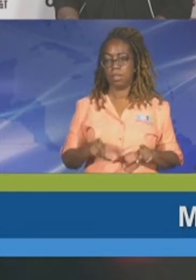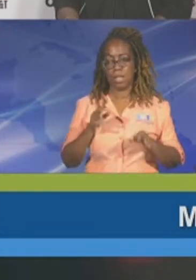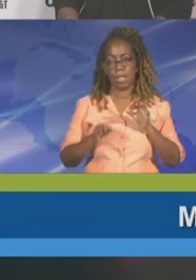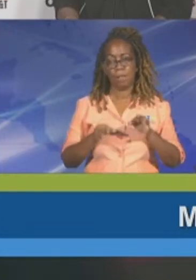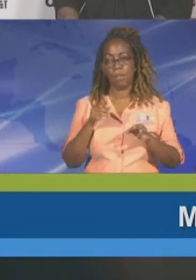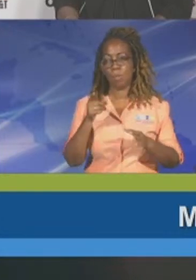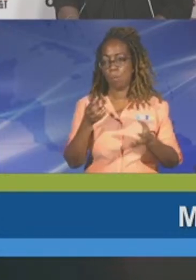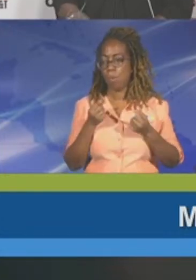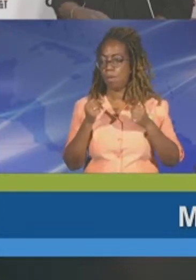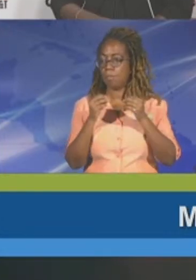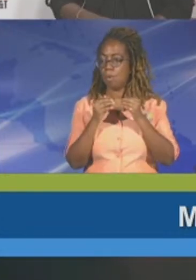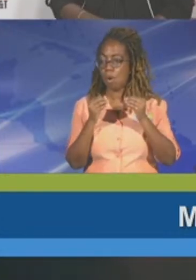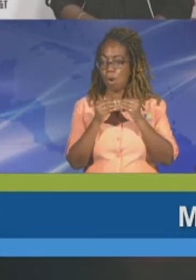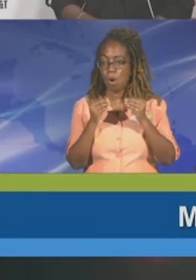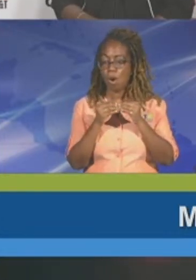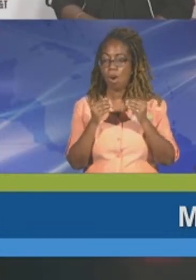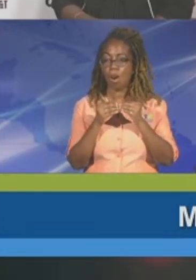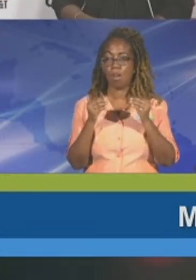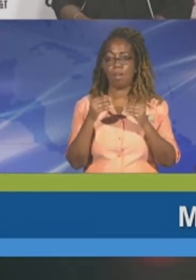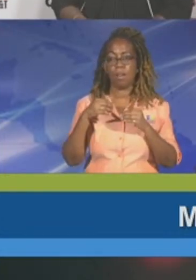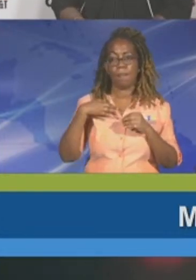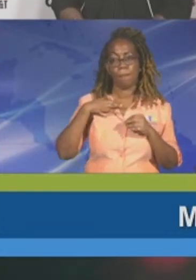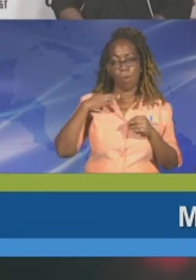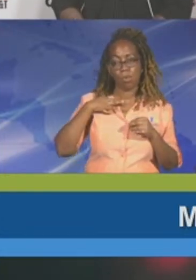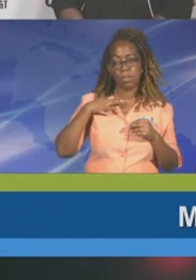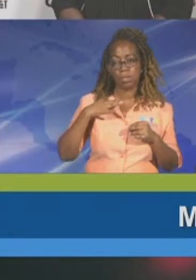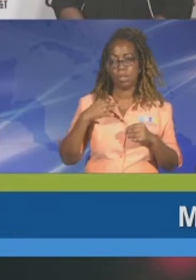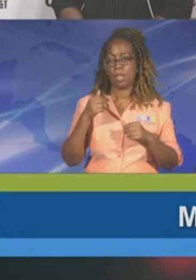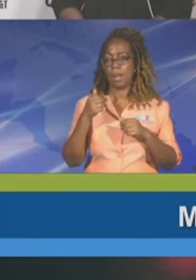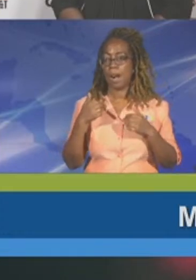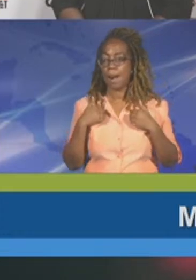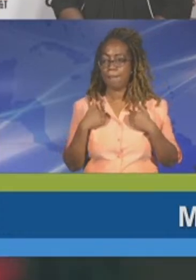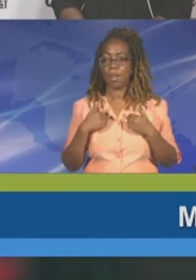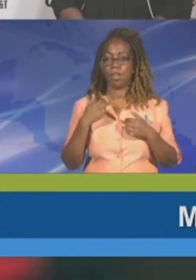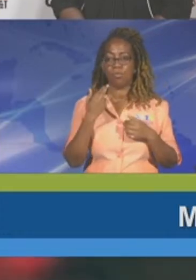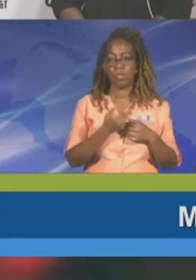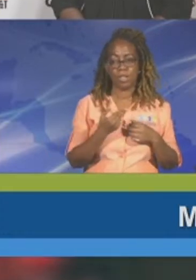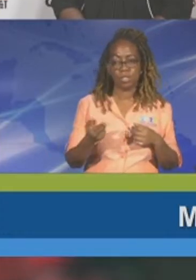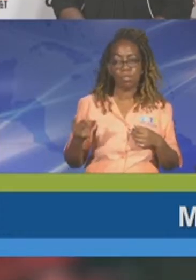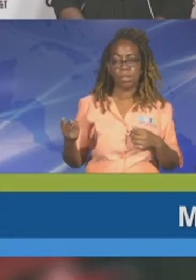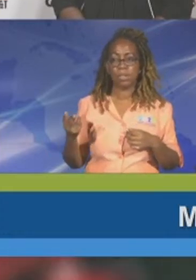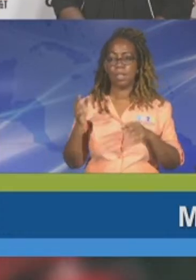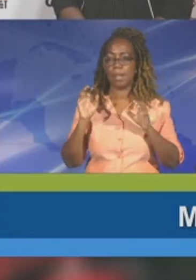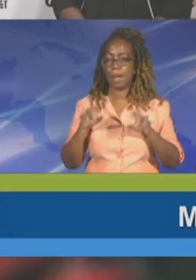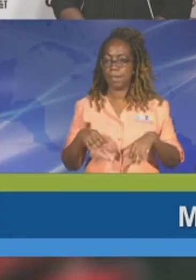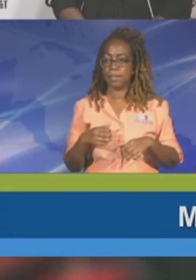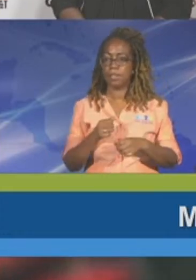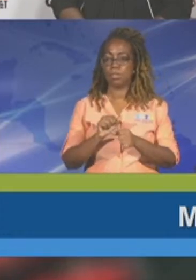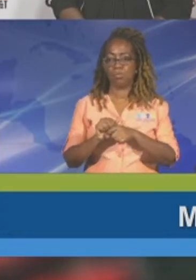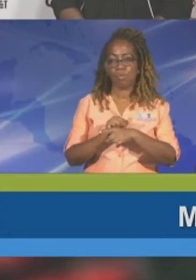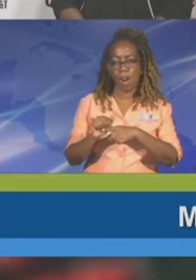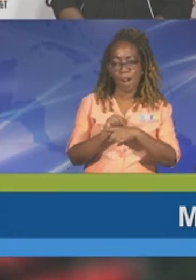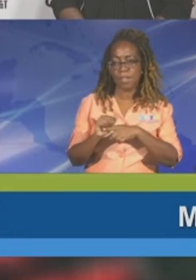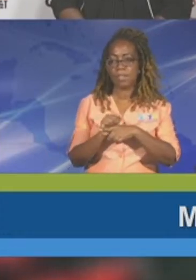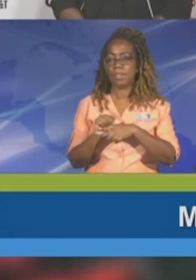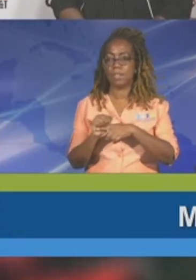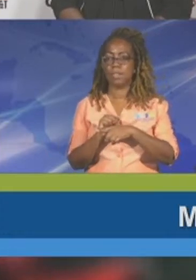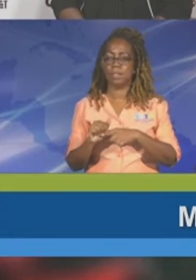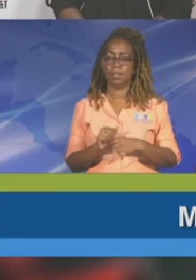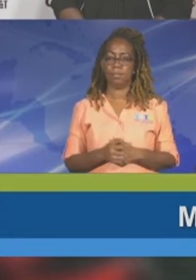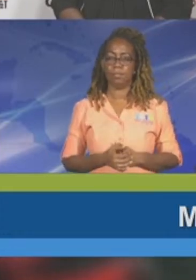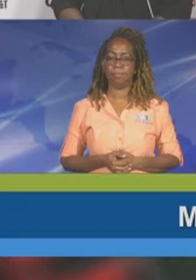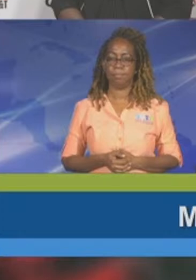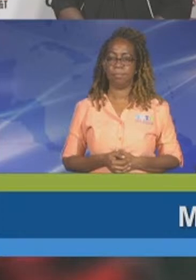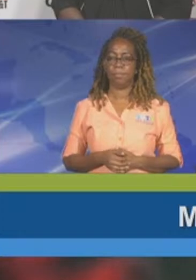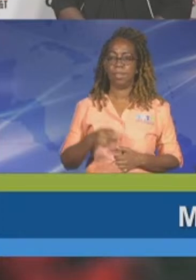more than that, there are resources available where you can receive some training. At the Pan American